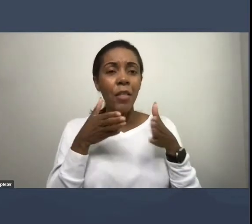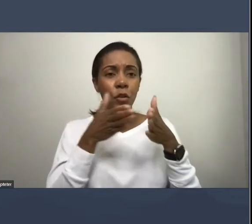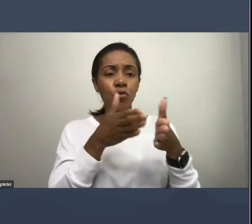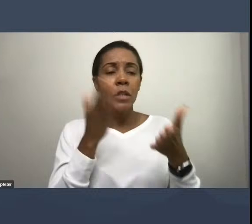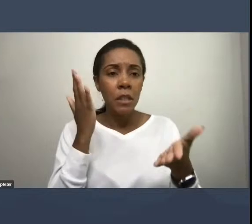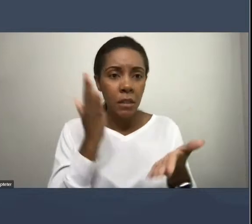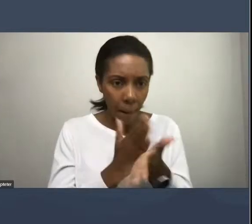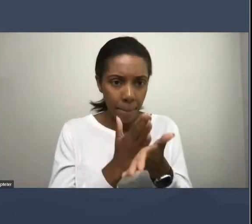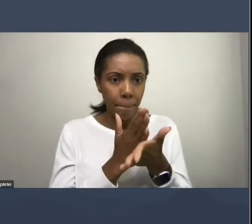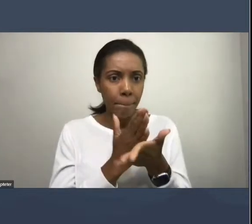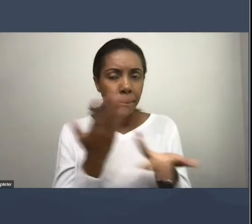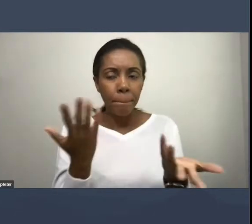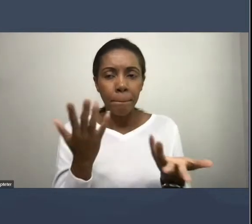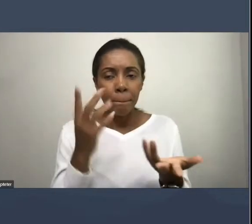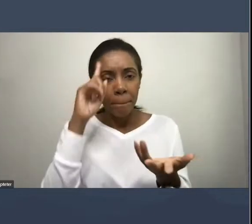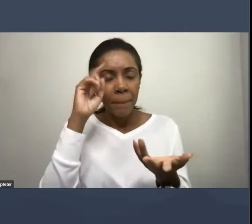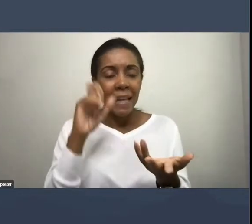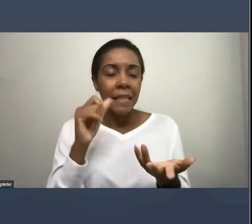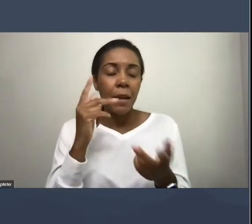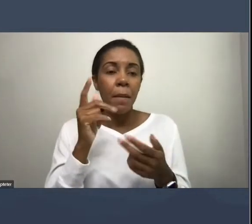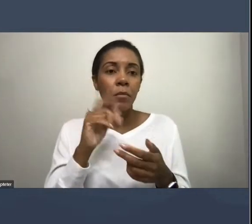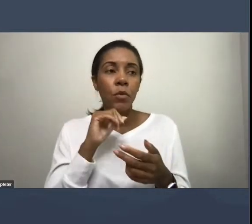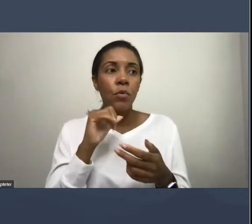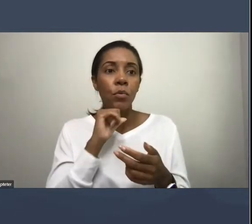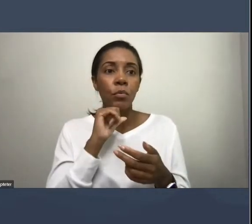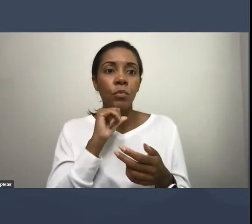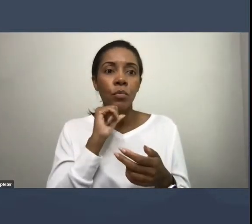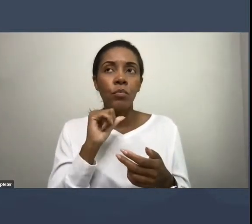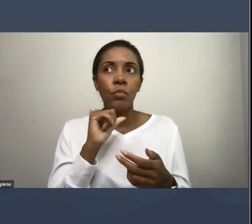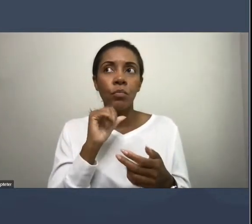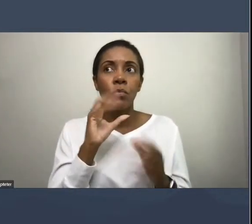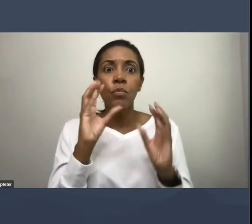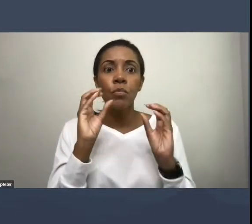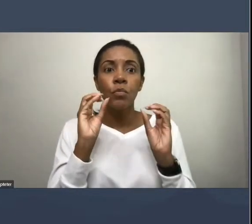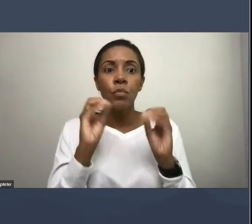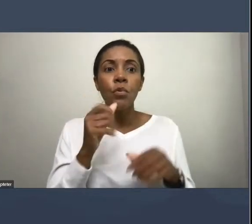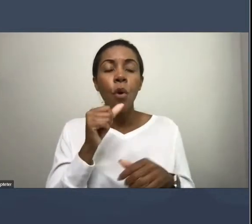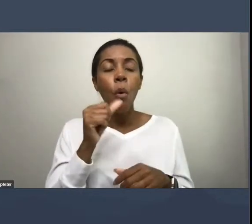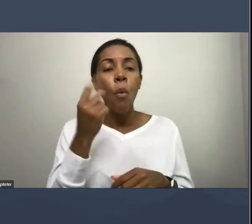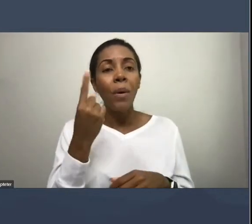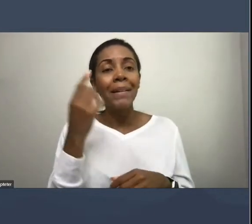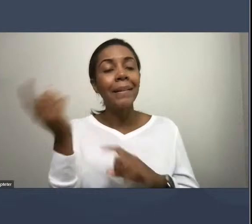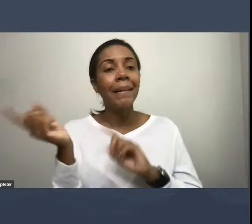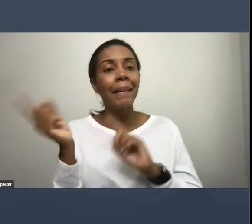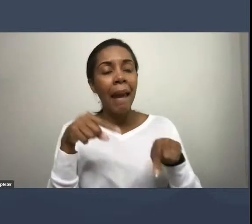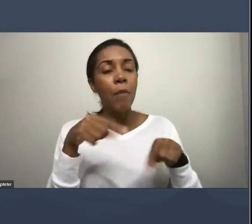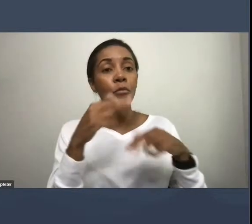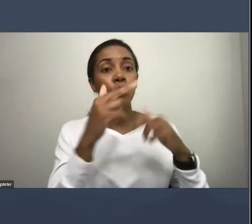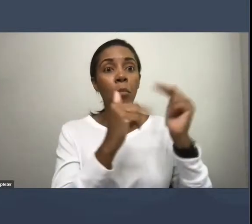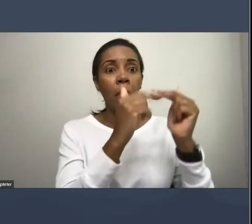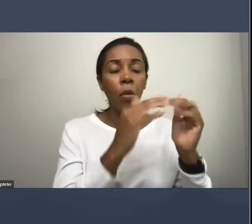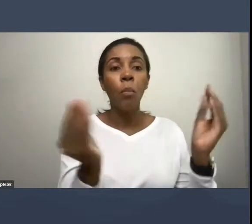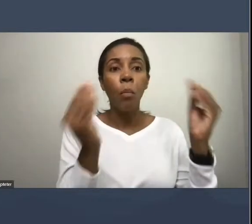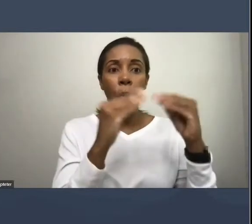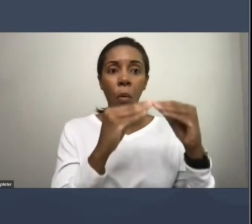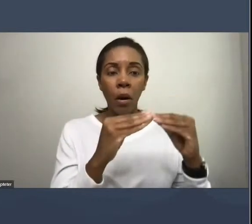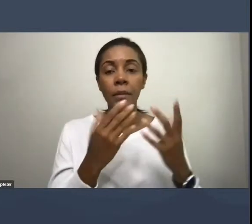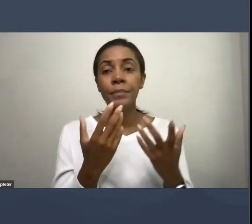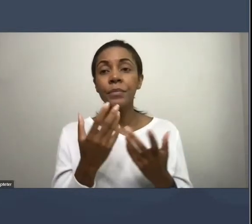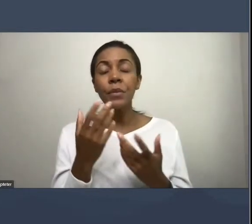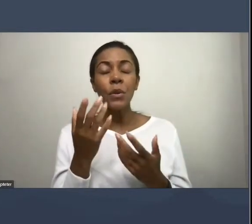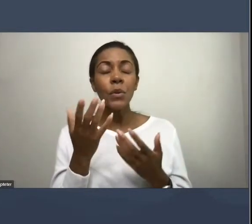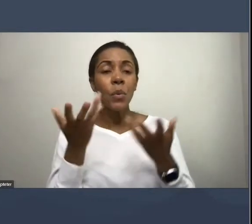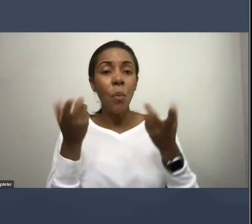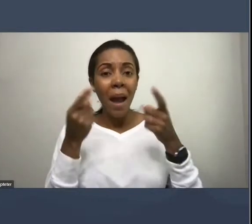picked up the next subdivision. What ended up happening is that you got massive raceways basically in what are typically feeder